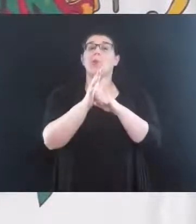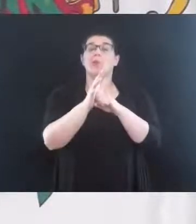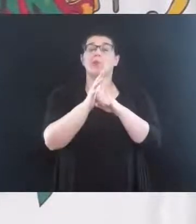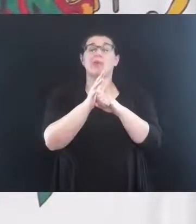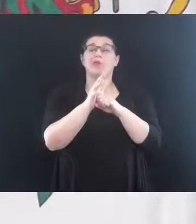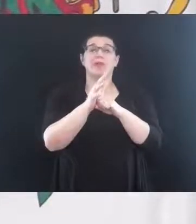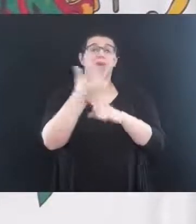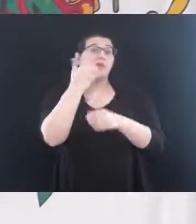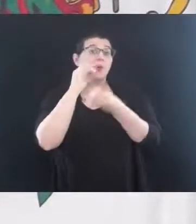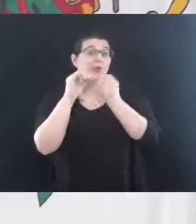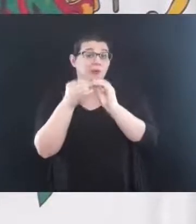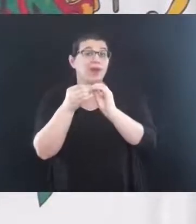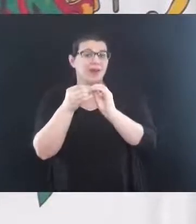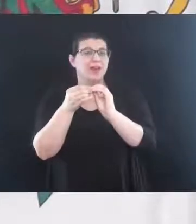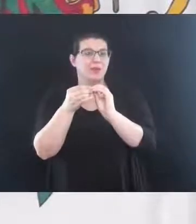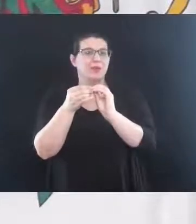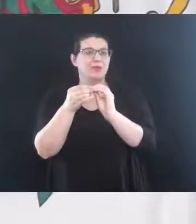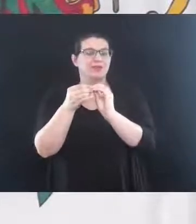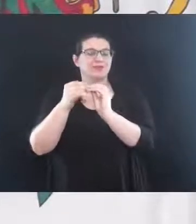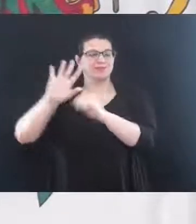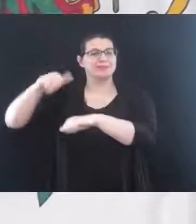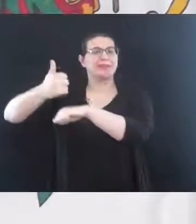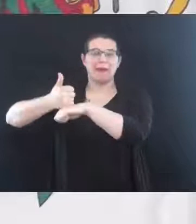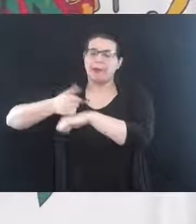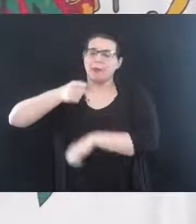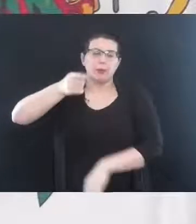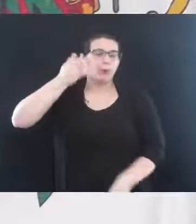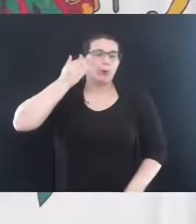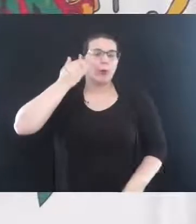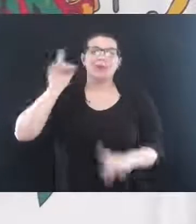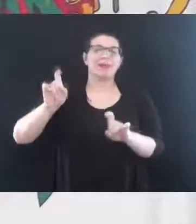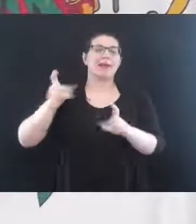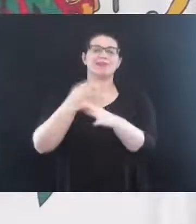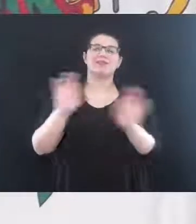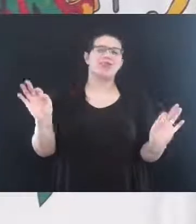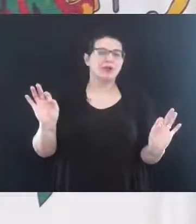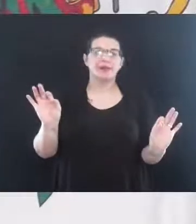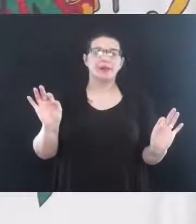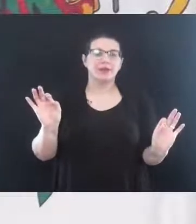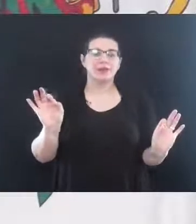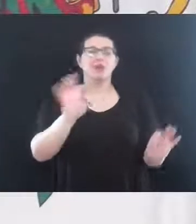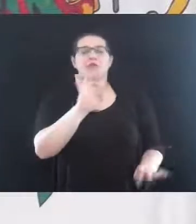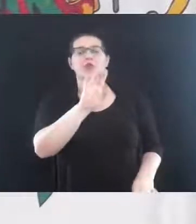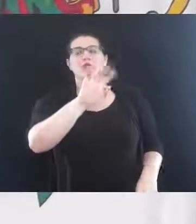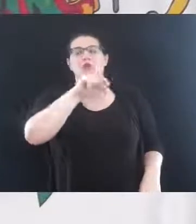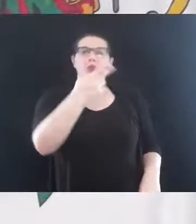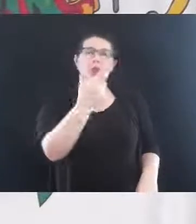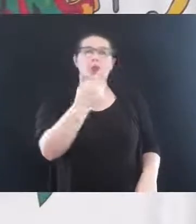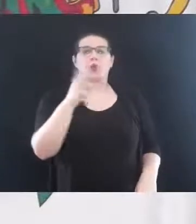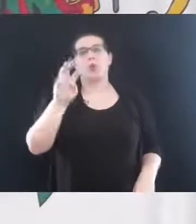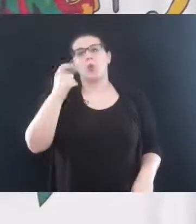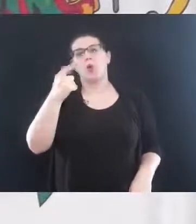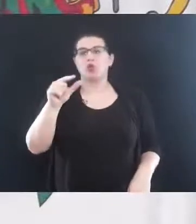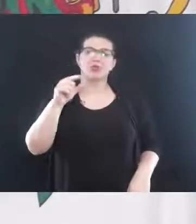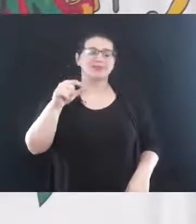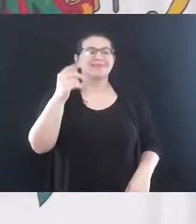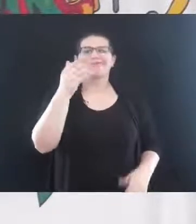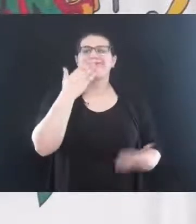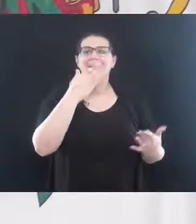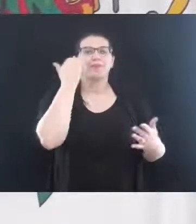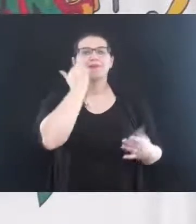up. All the testing stuff you know about, it's free. Frith and Walgreens, I thank them every day.